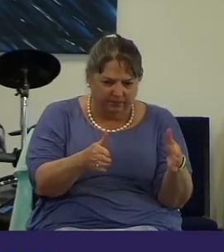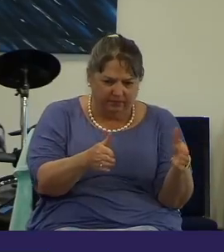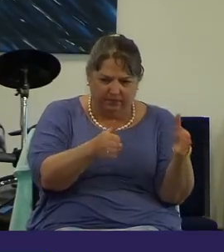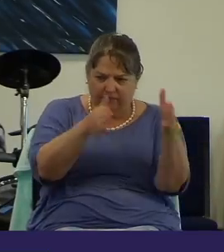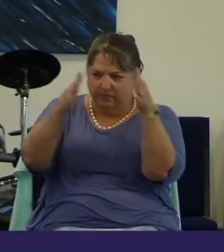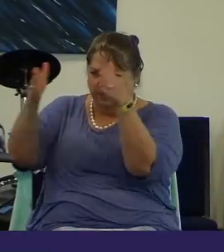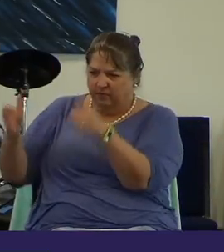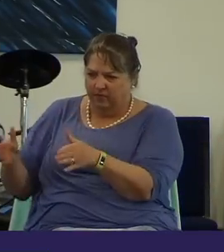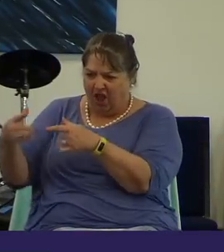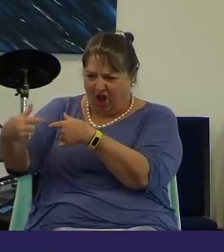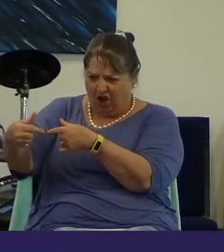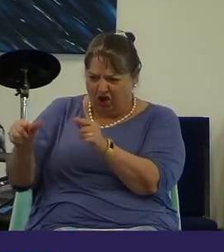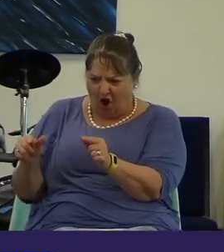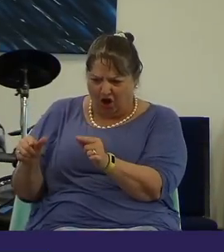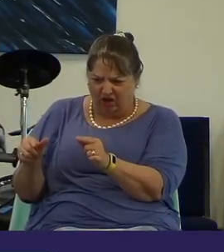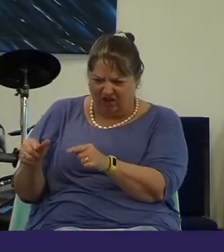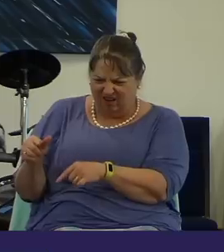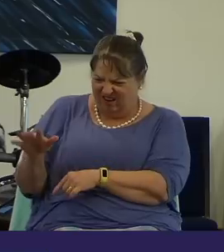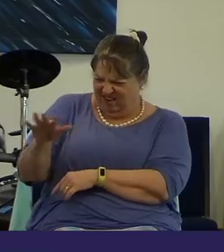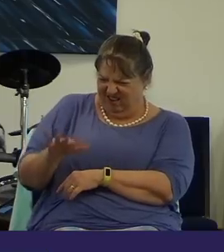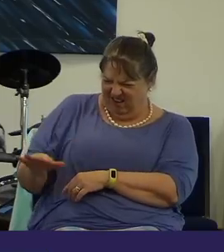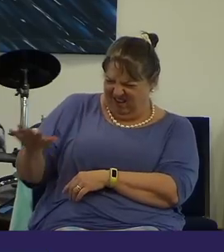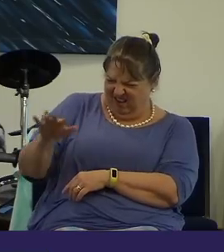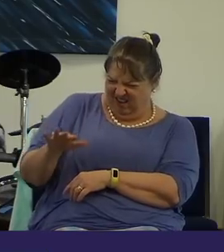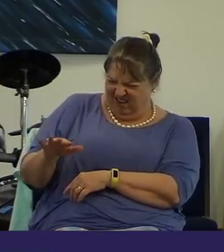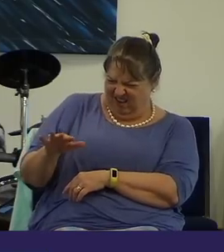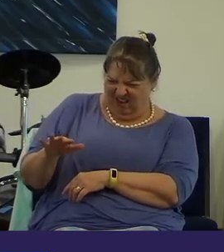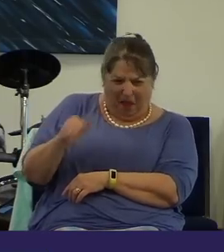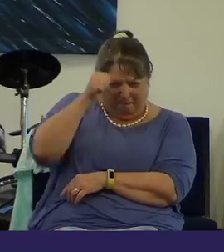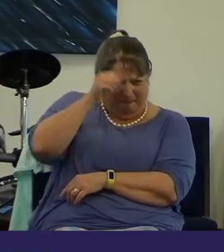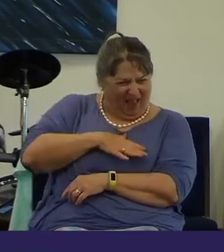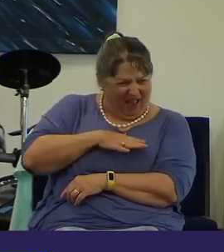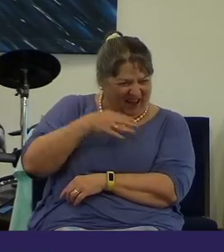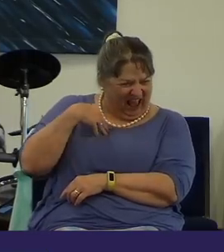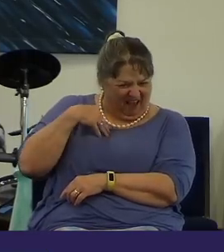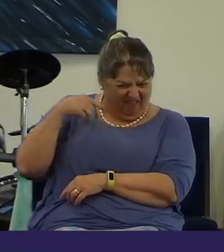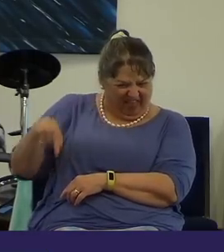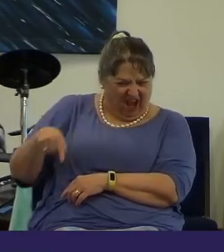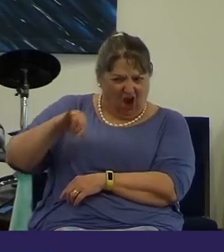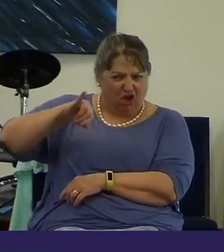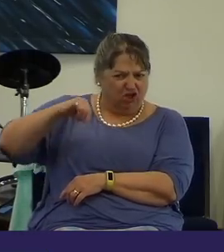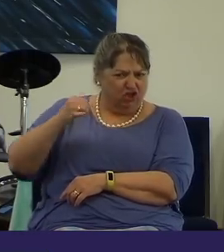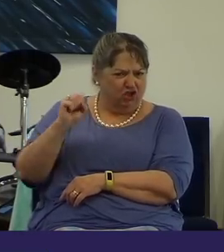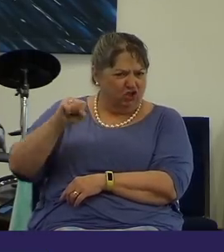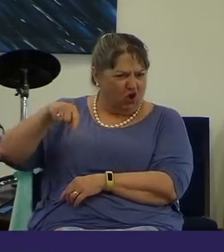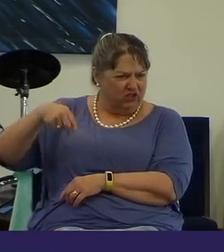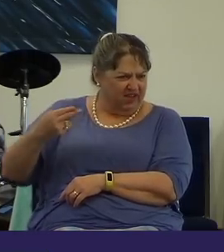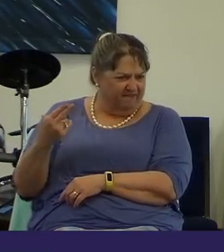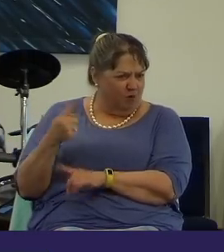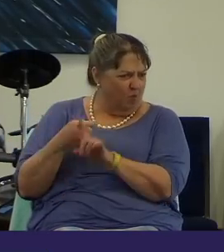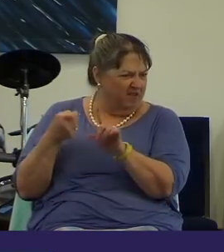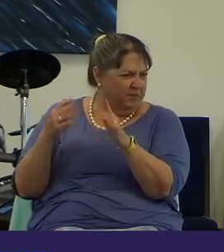screen, the Garden of Joseph of Arimathea.